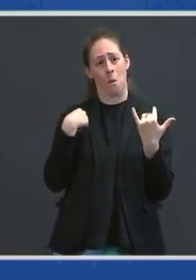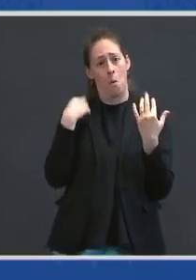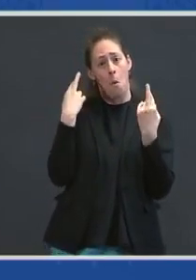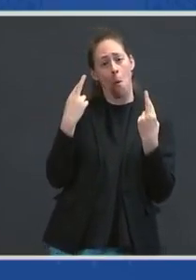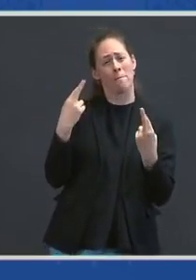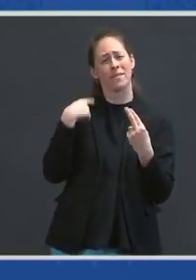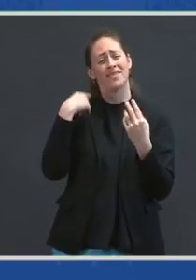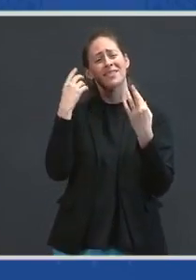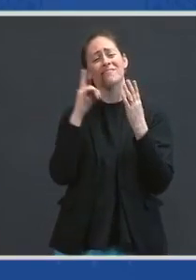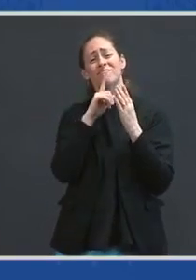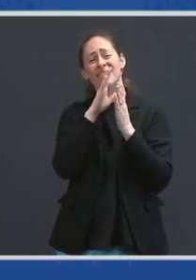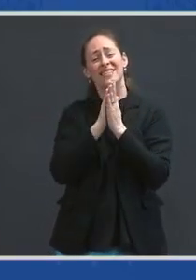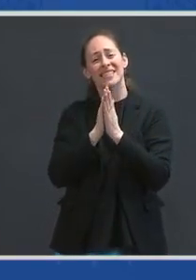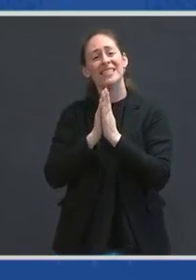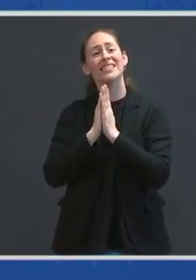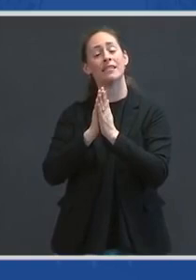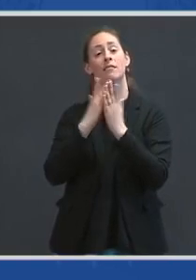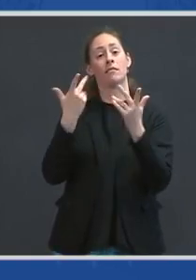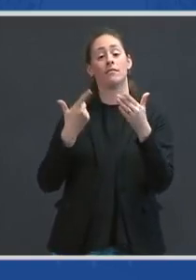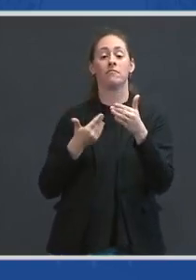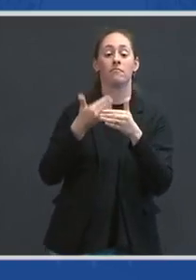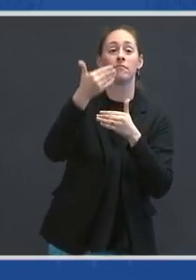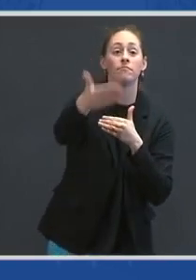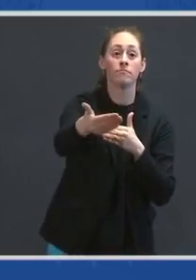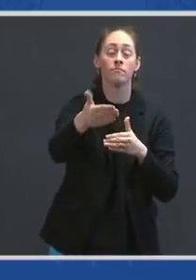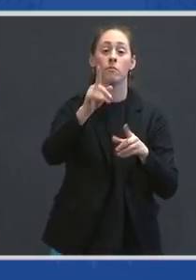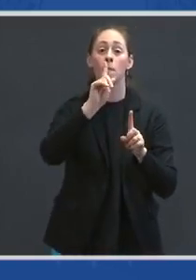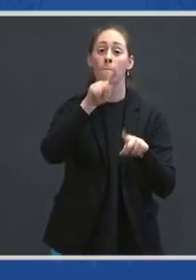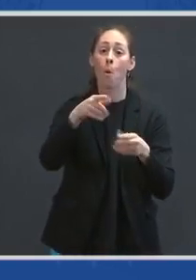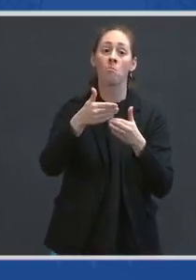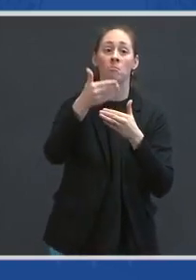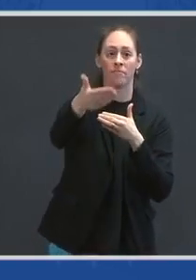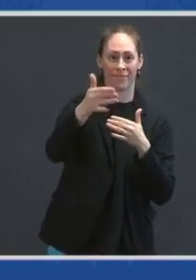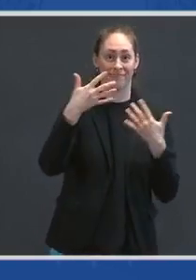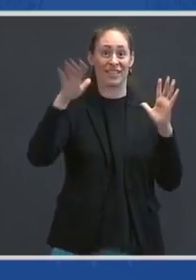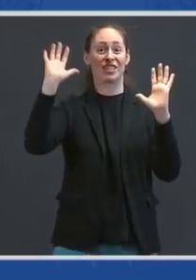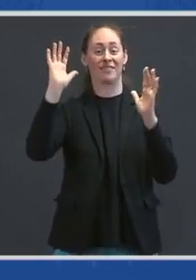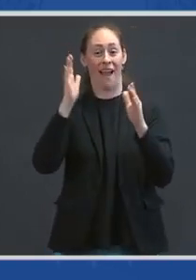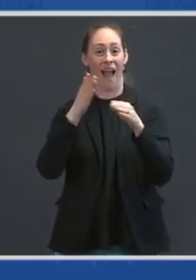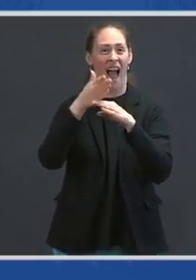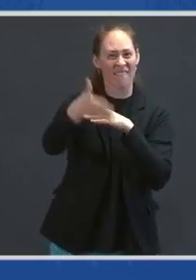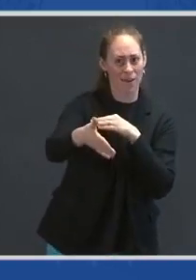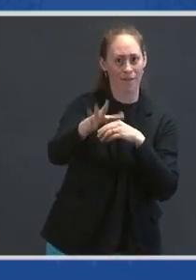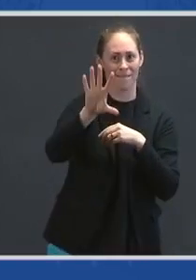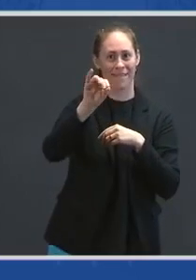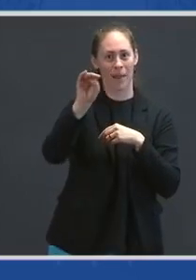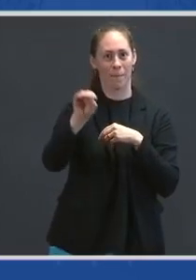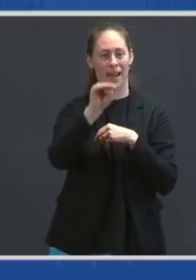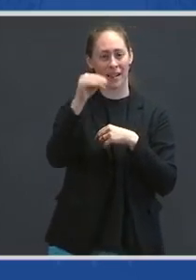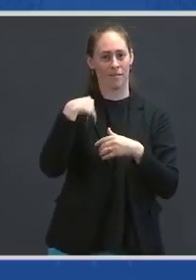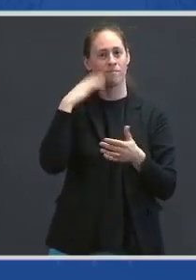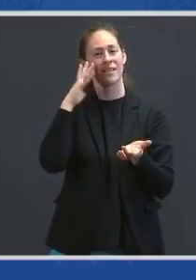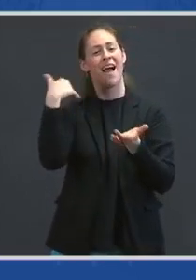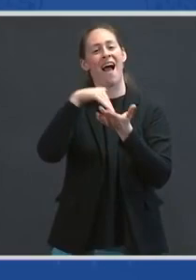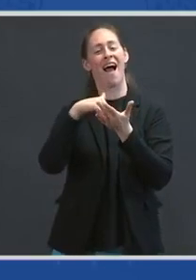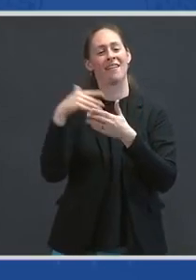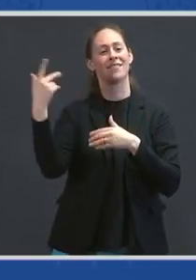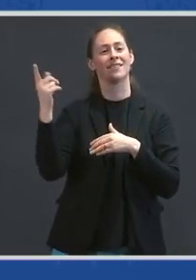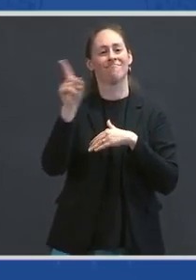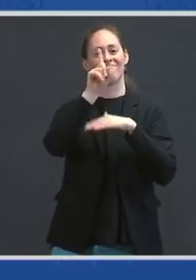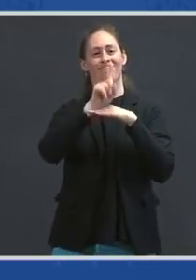report that after we've done another 50 million shots before the end of my first 100